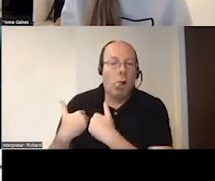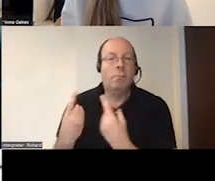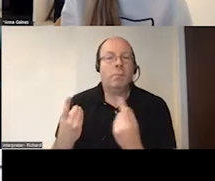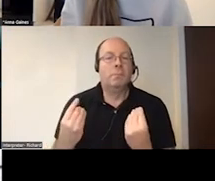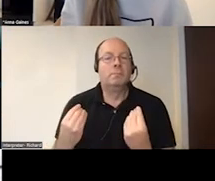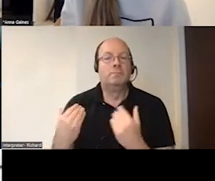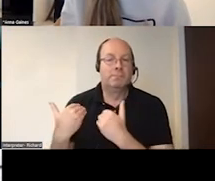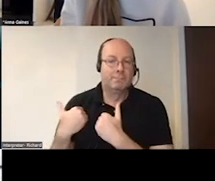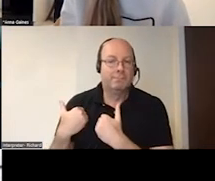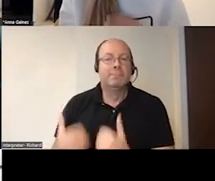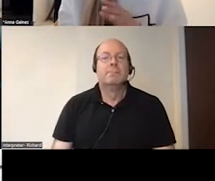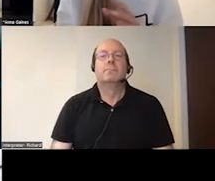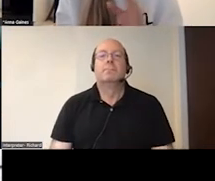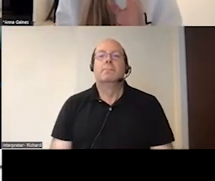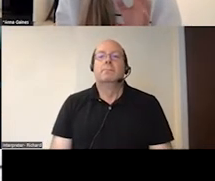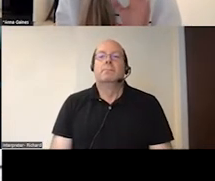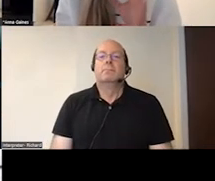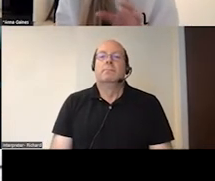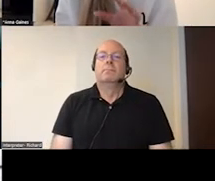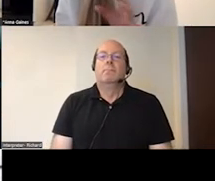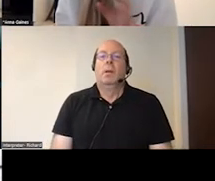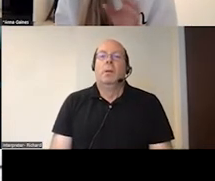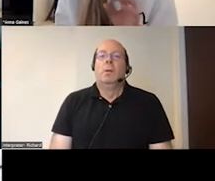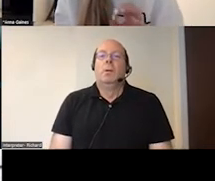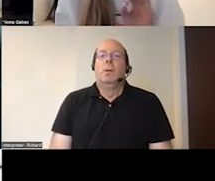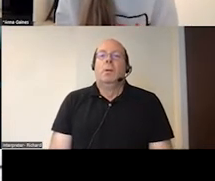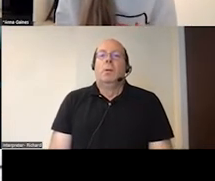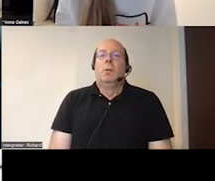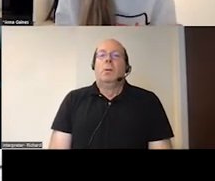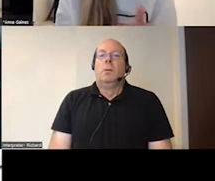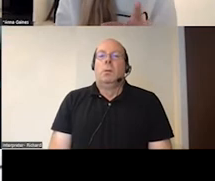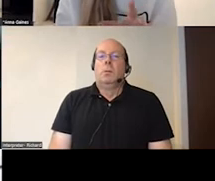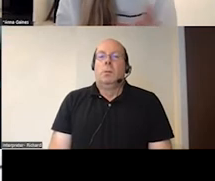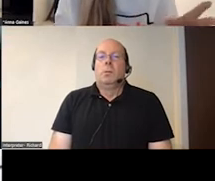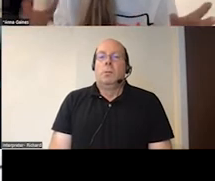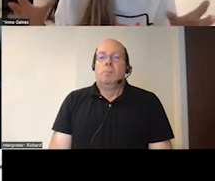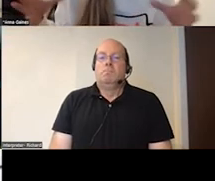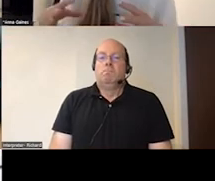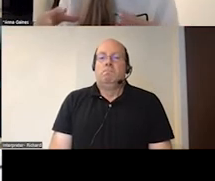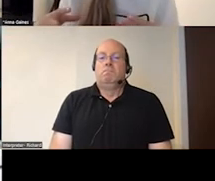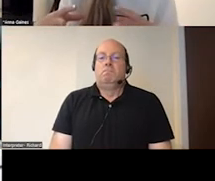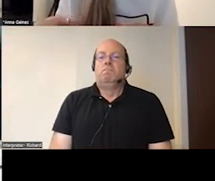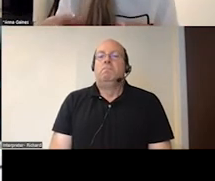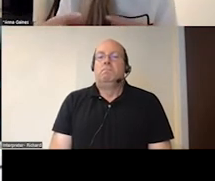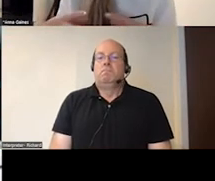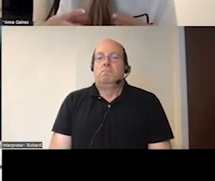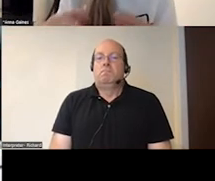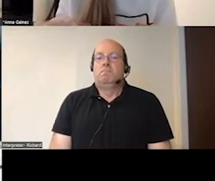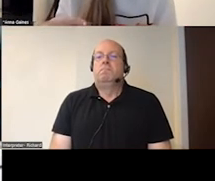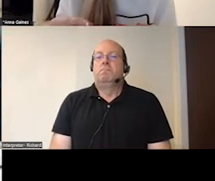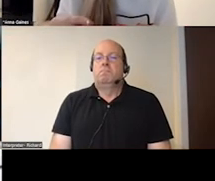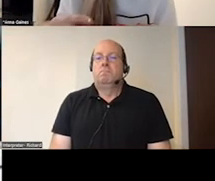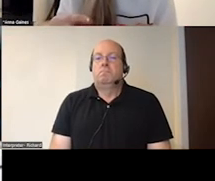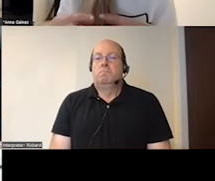I think if you're an entrepreneur, you kind of, it's really hard to like force us into a cubicle